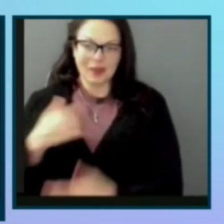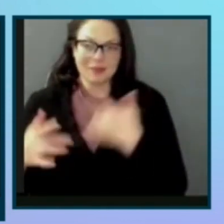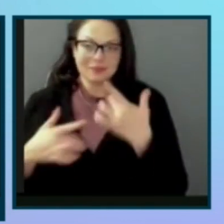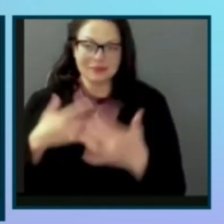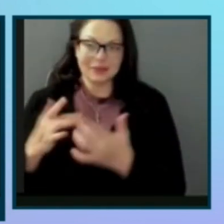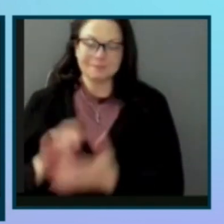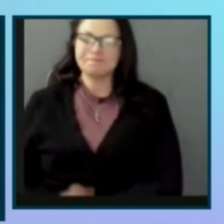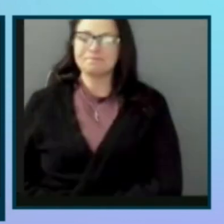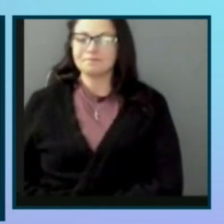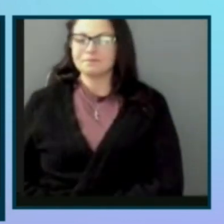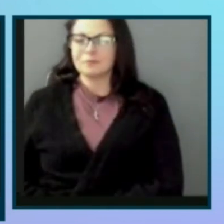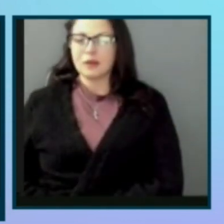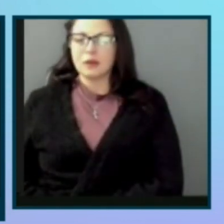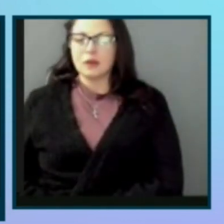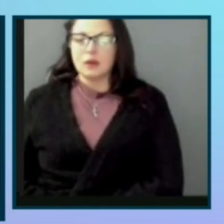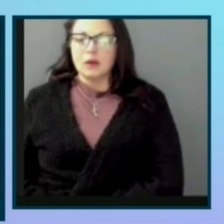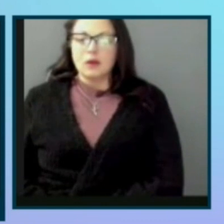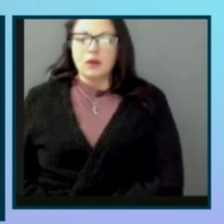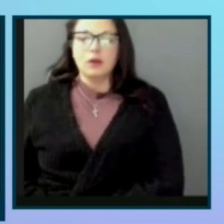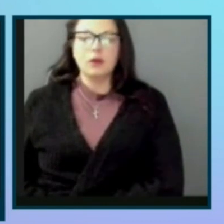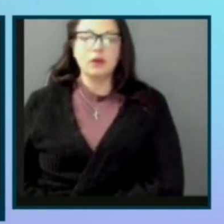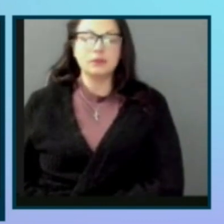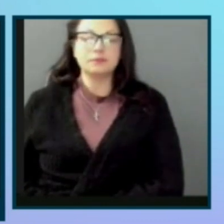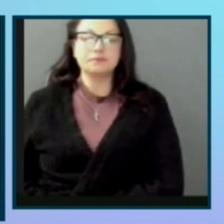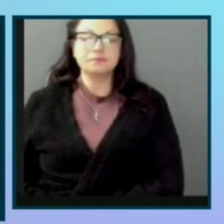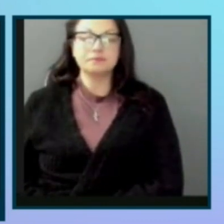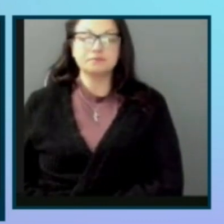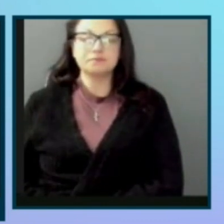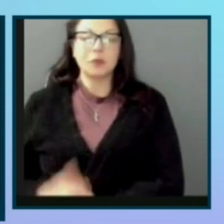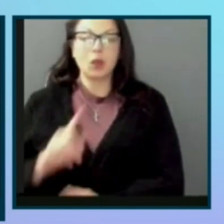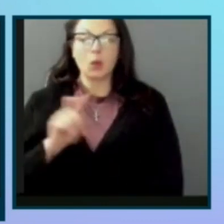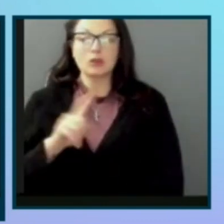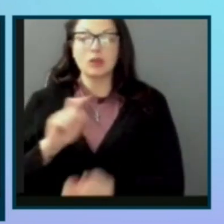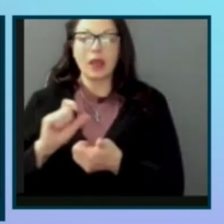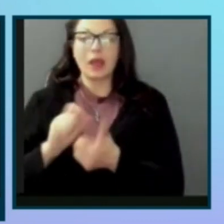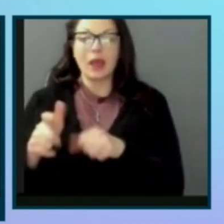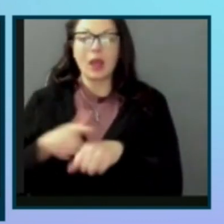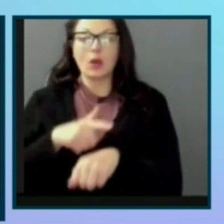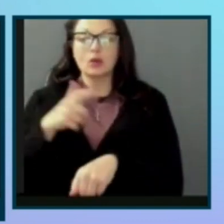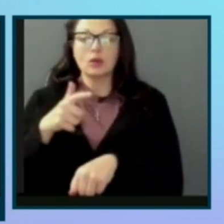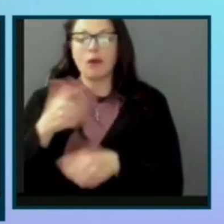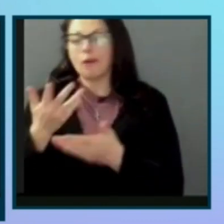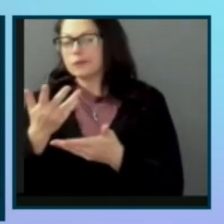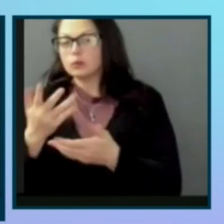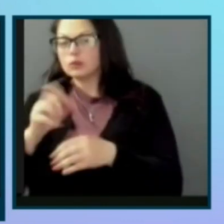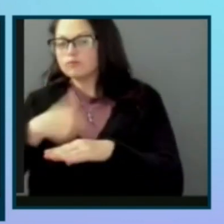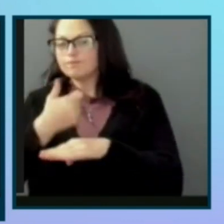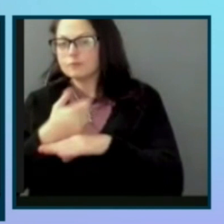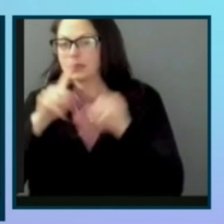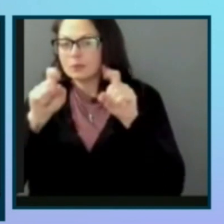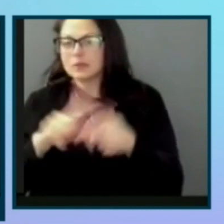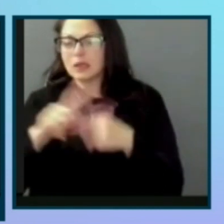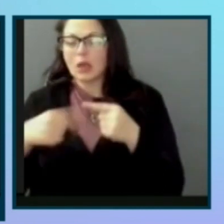in. One of the top rated questions was, how long did it take to set these tests up? And when would you prefer